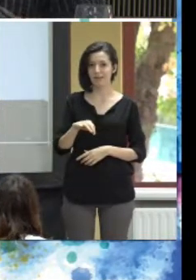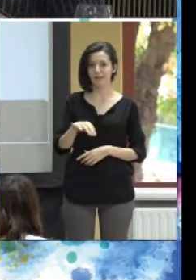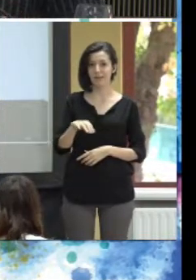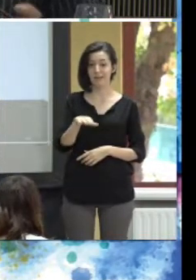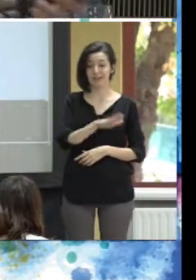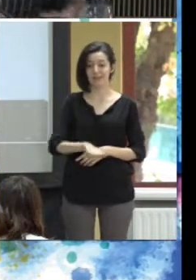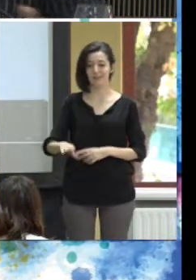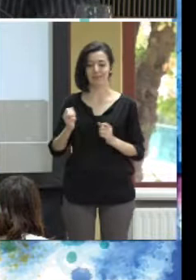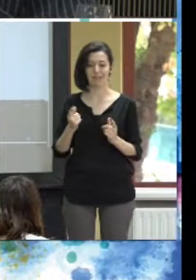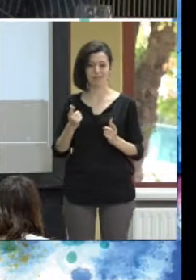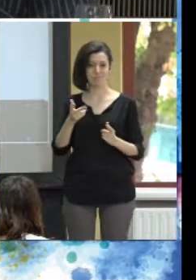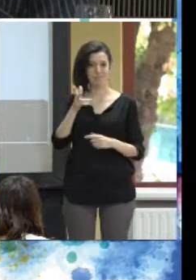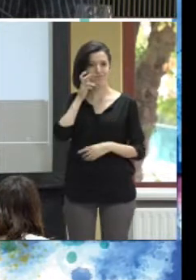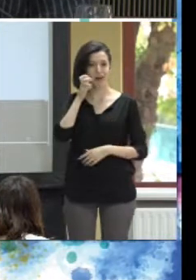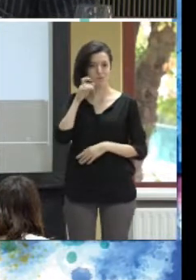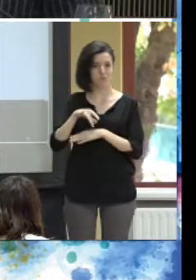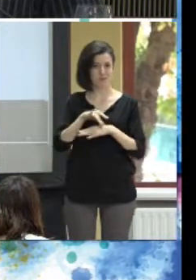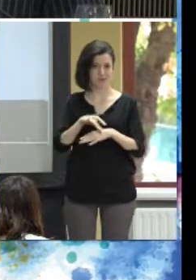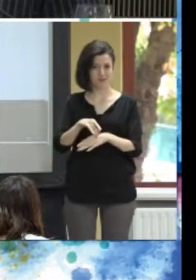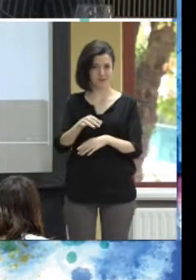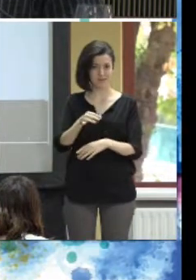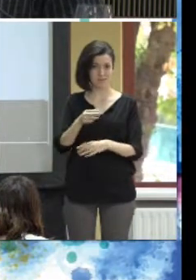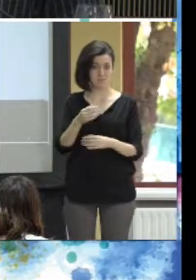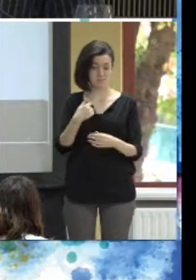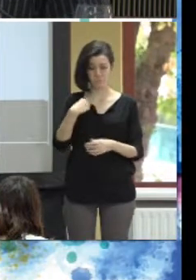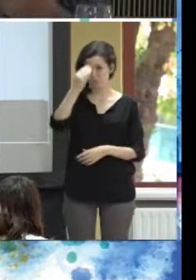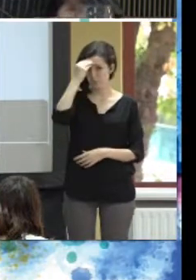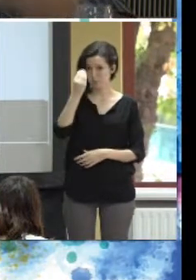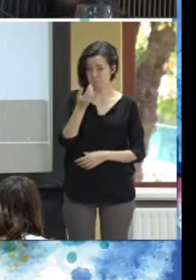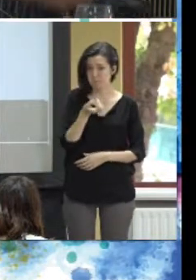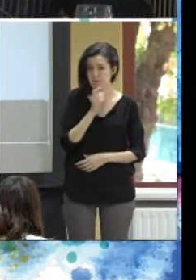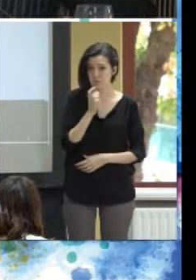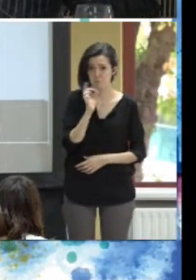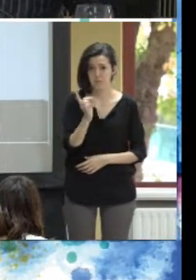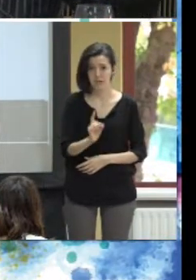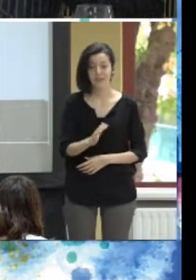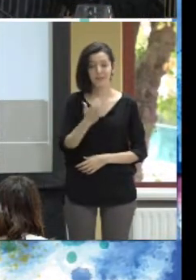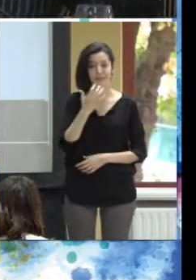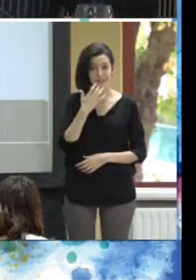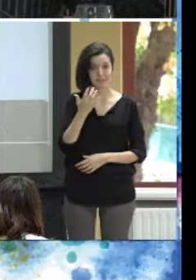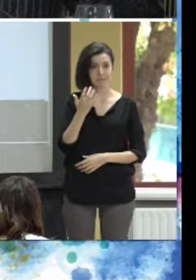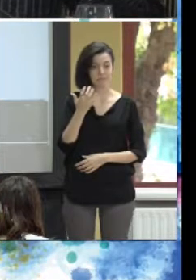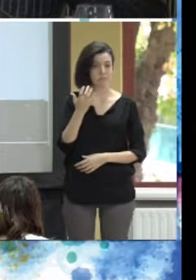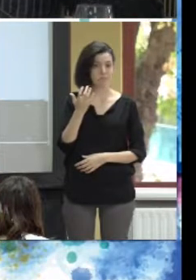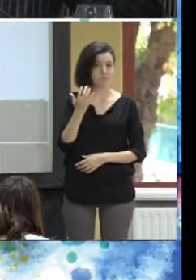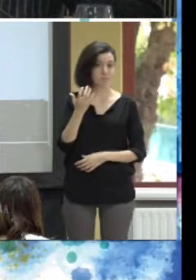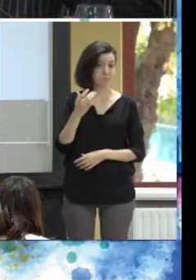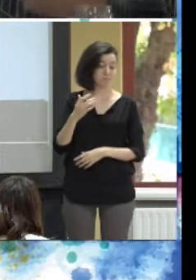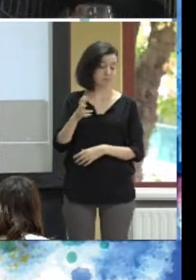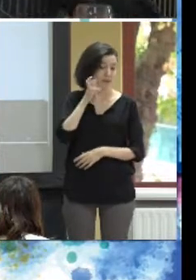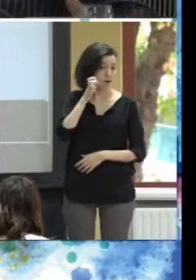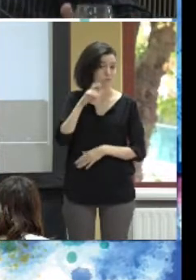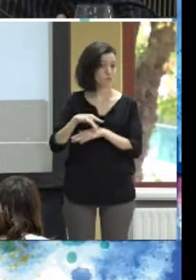can actually take them home with your mobile phone and continue your journey and bring cultural life not just as